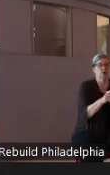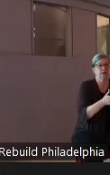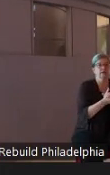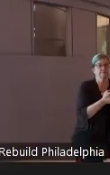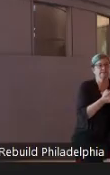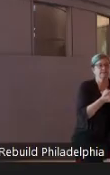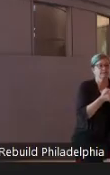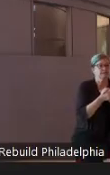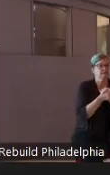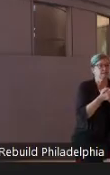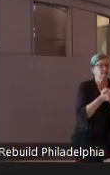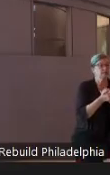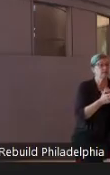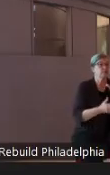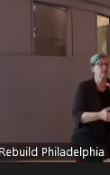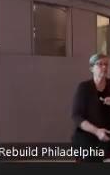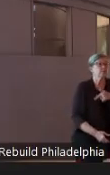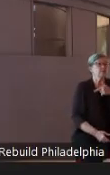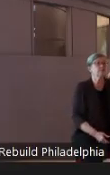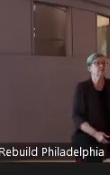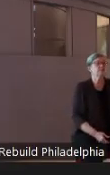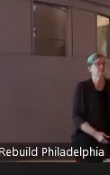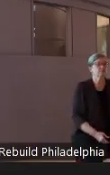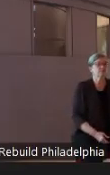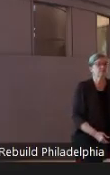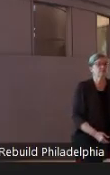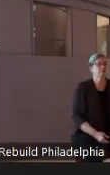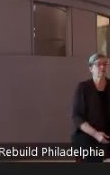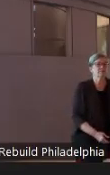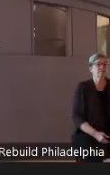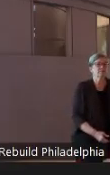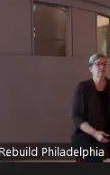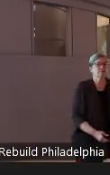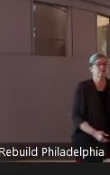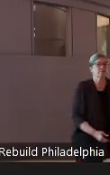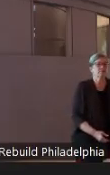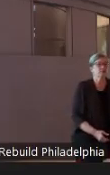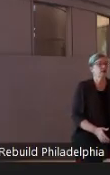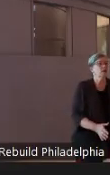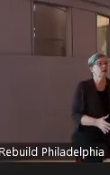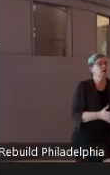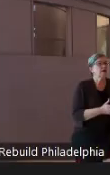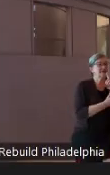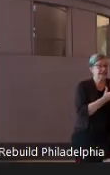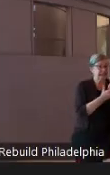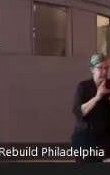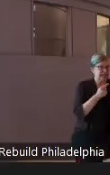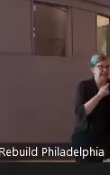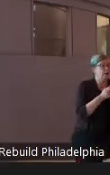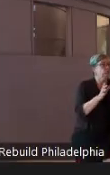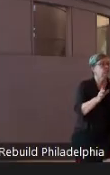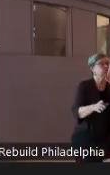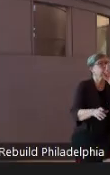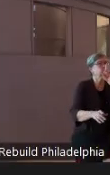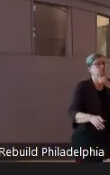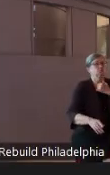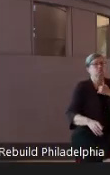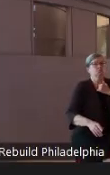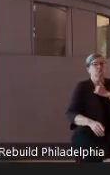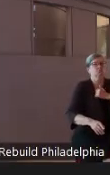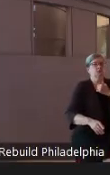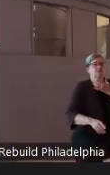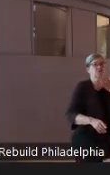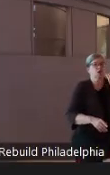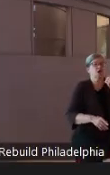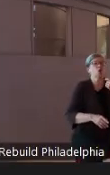did. Before I turn it over to the design team, I'm sorry. I neglected to say that we